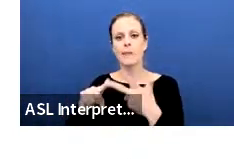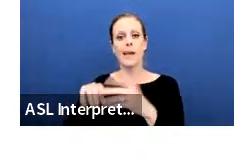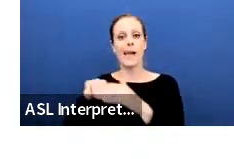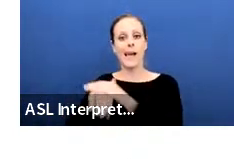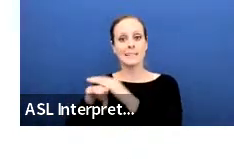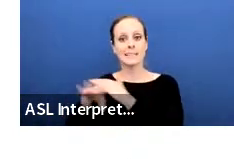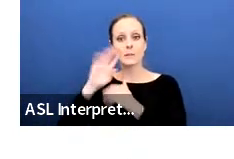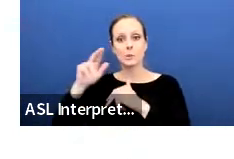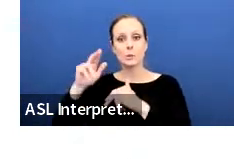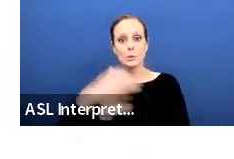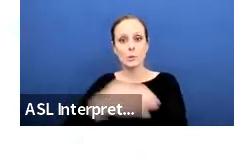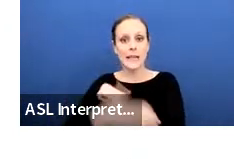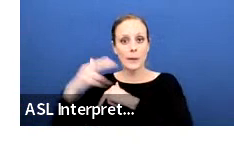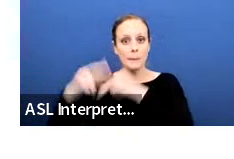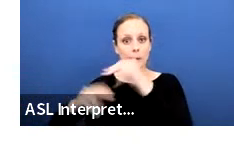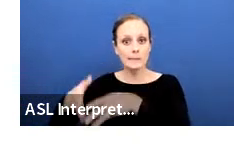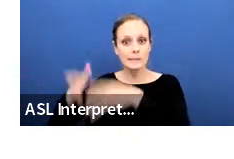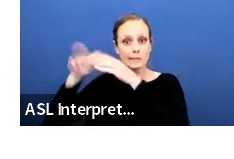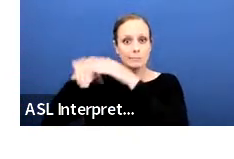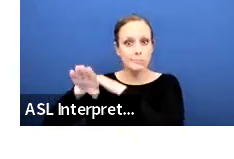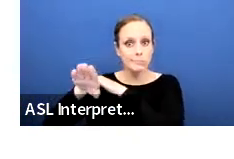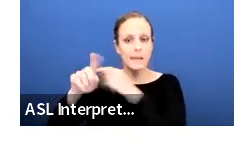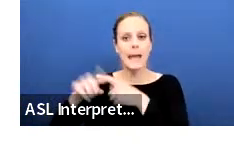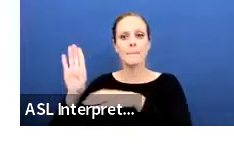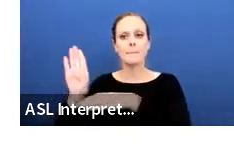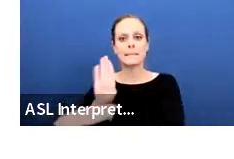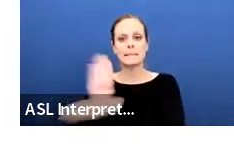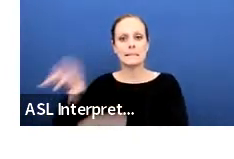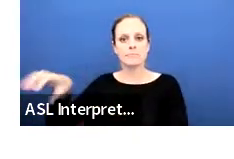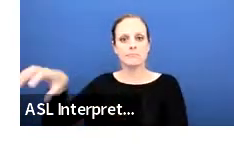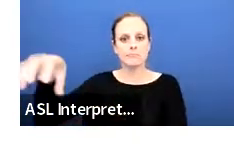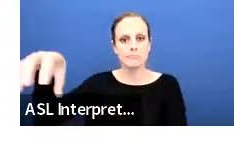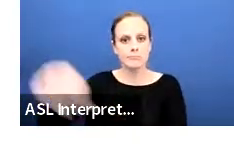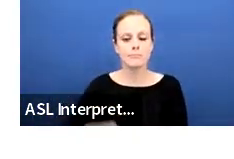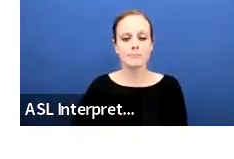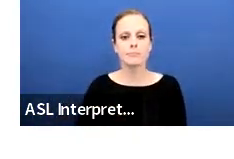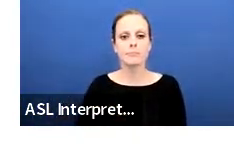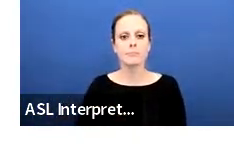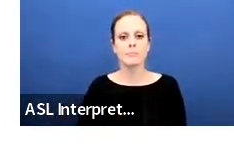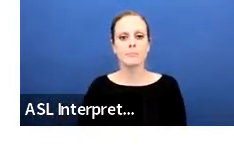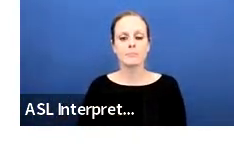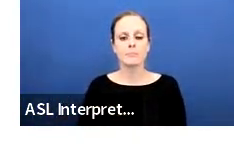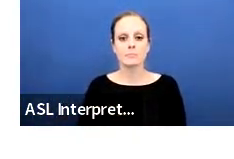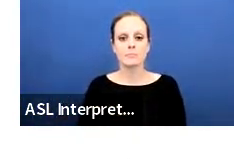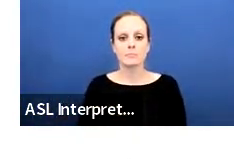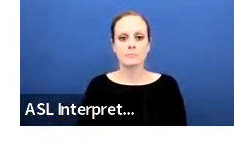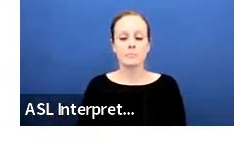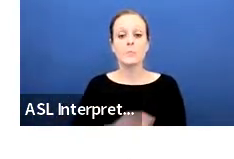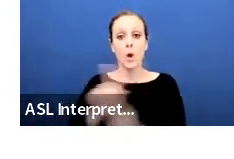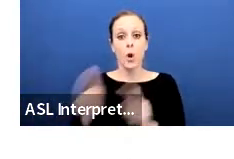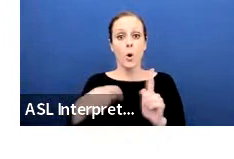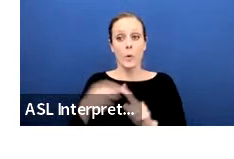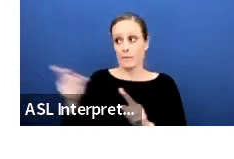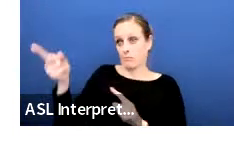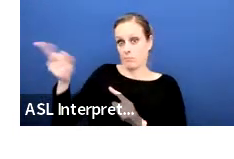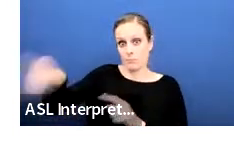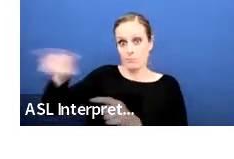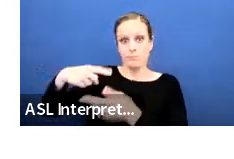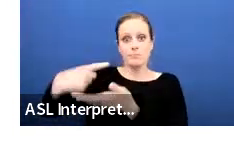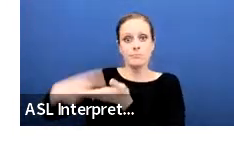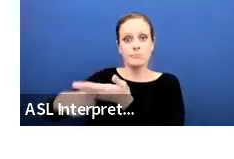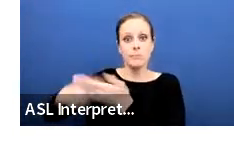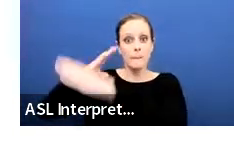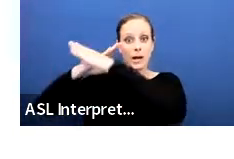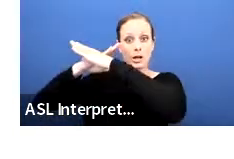businesses. We would like to be represented when it comes to removing